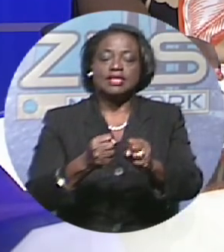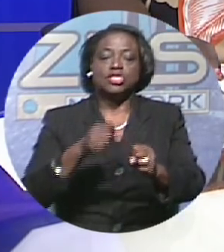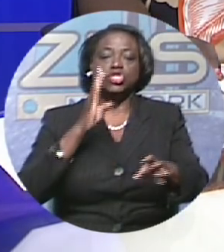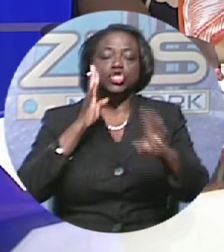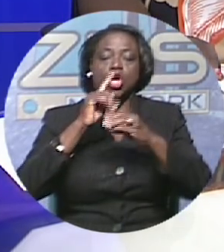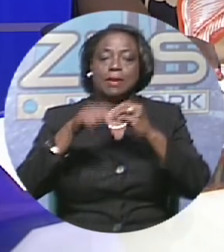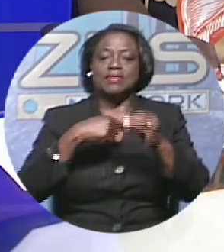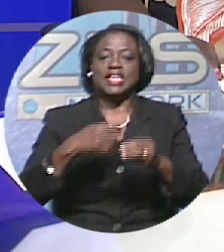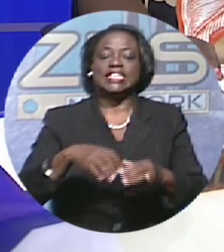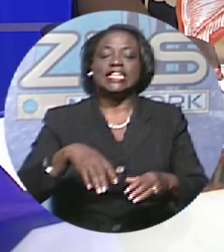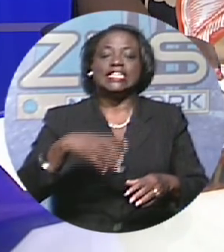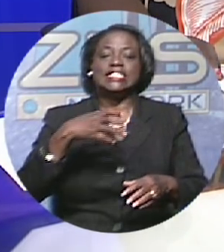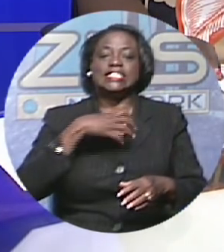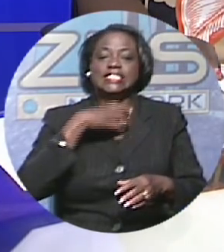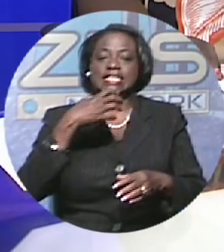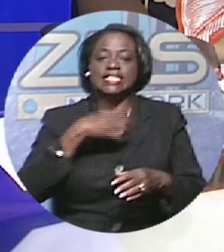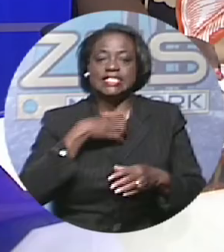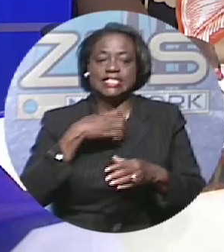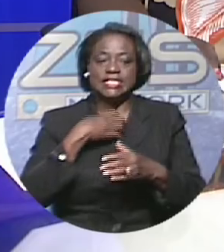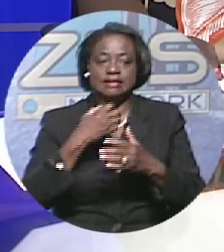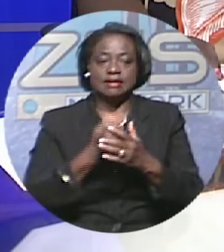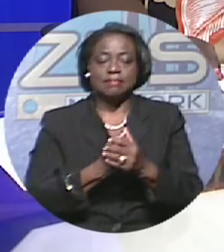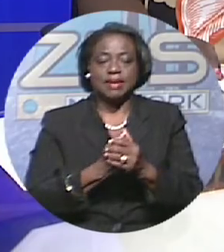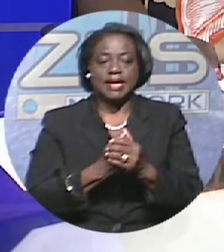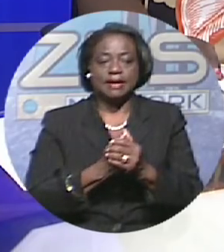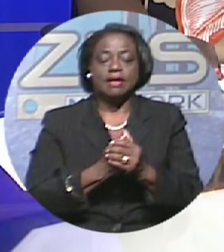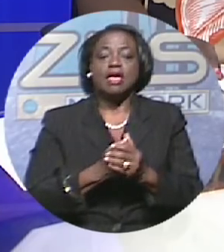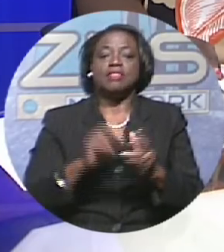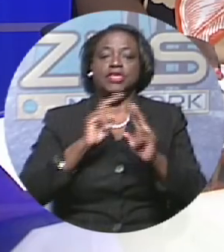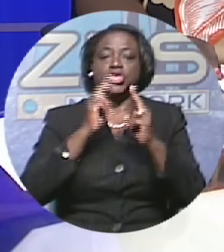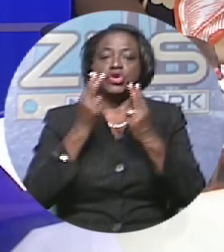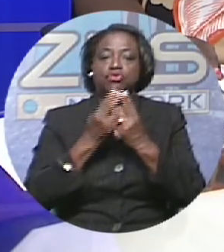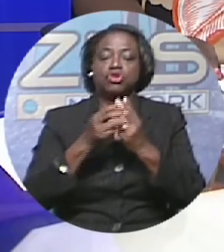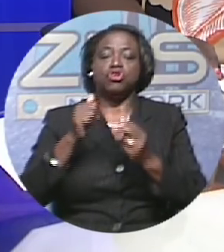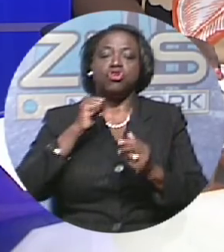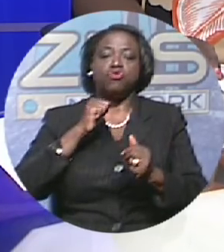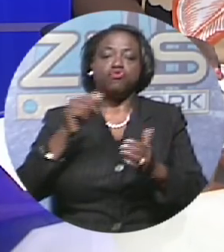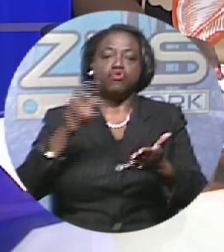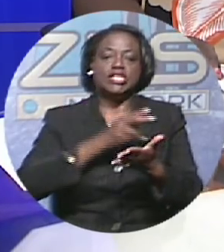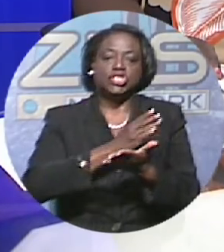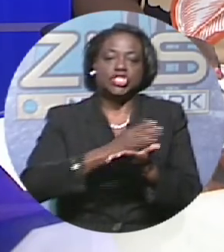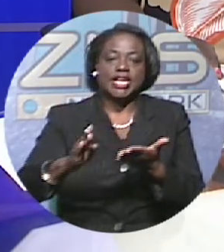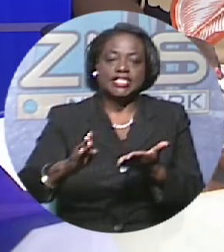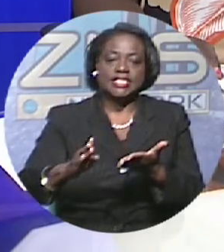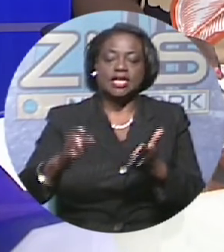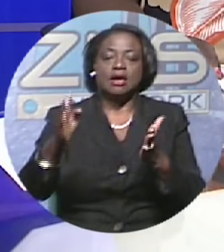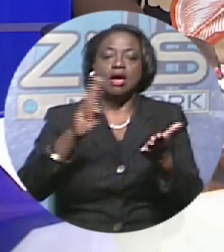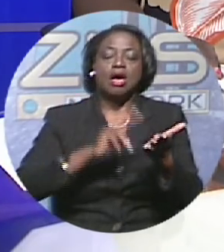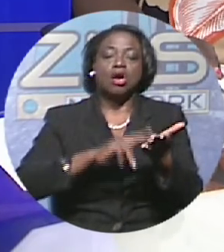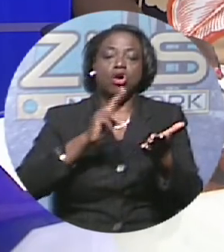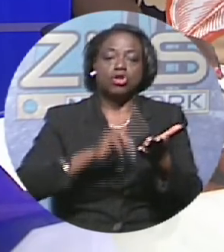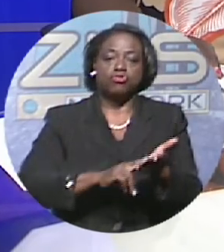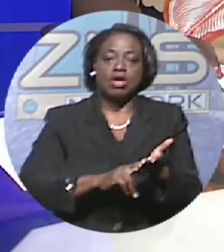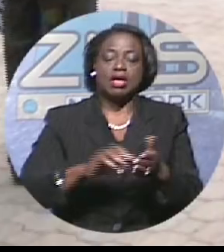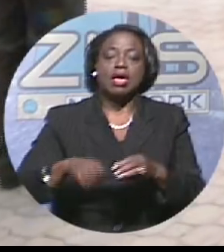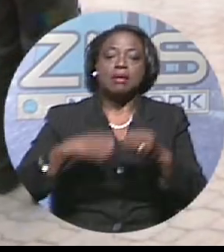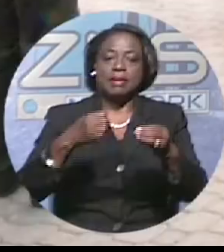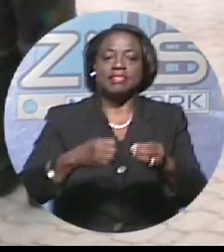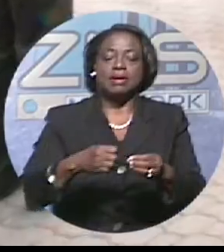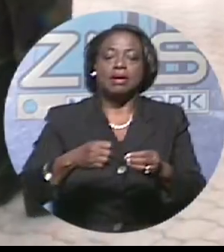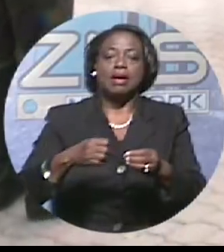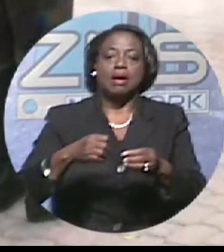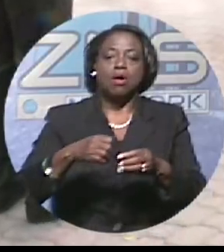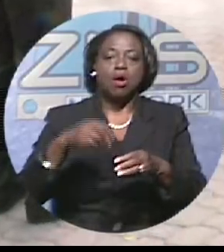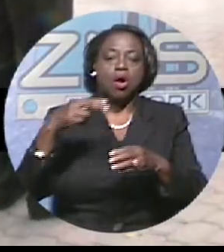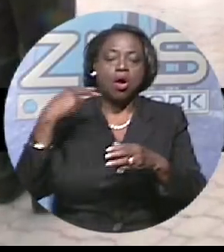the action comes on the heels of that union rejecting a contract put forth by Public Hospitals Authority. The